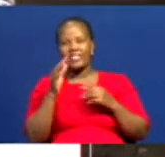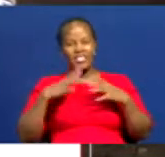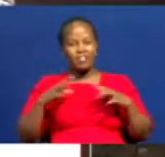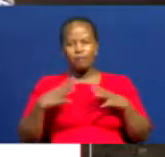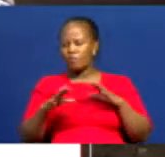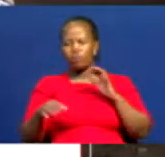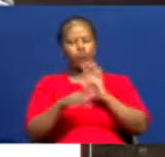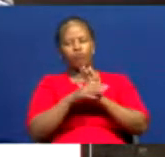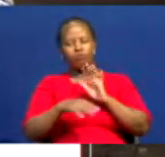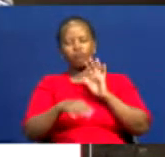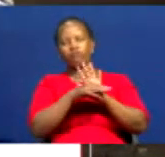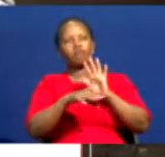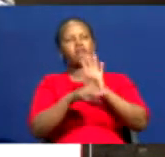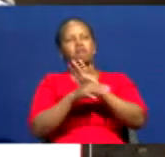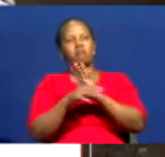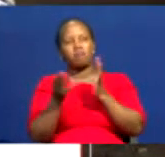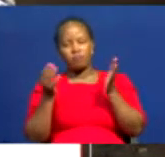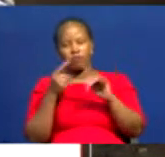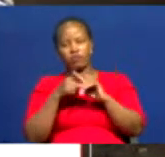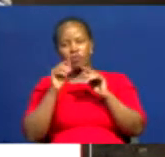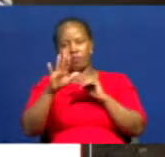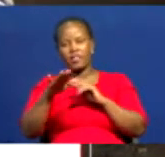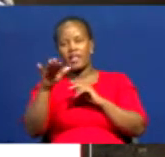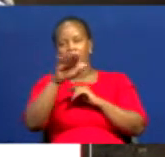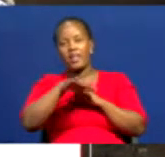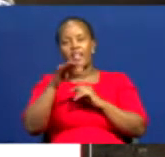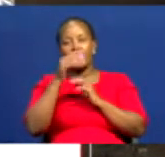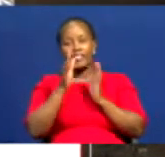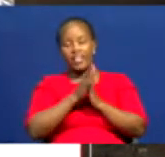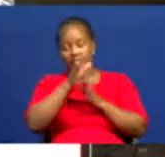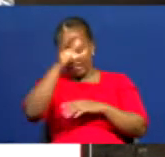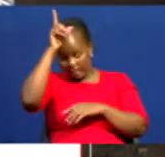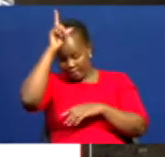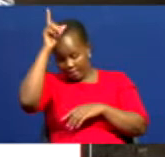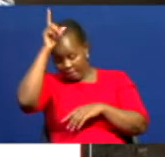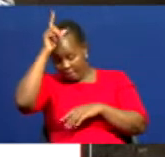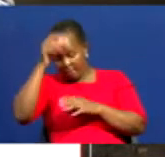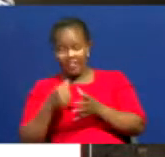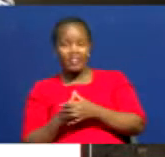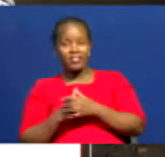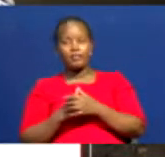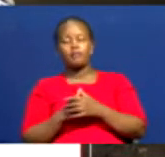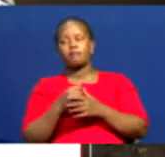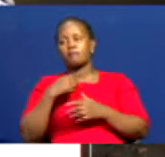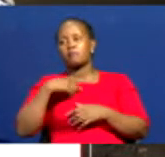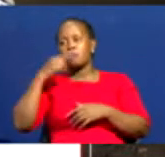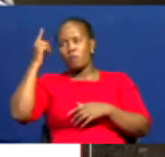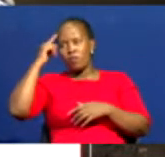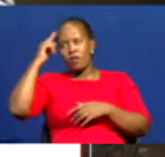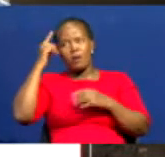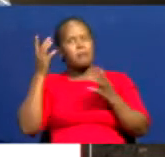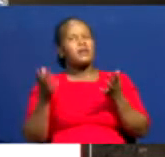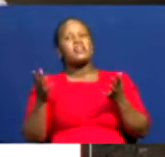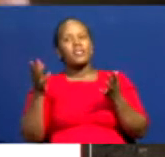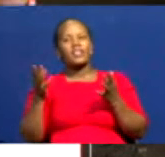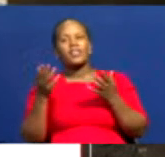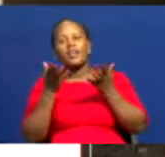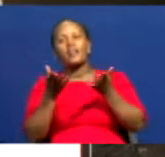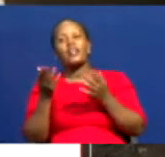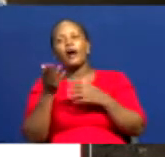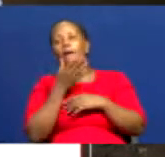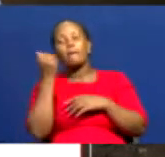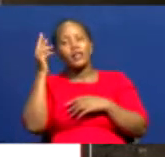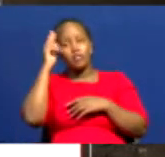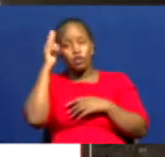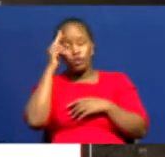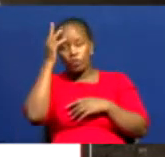their areas and villages, permanent areas. I think the basic reason why we